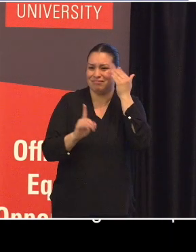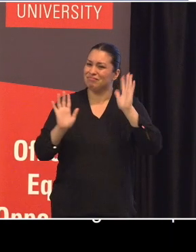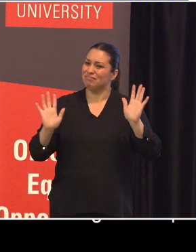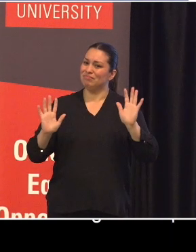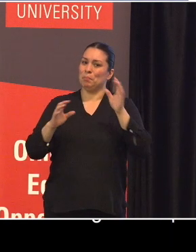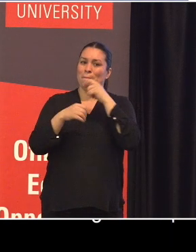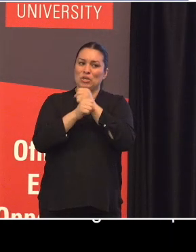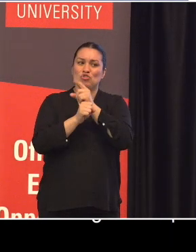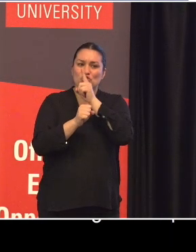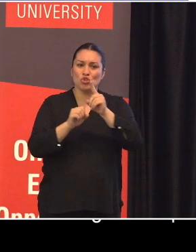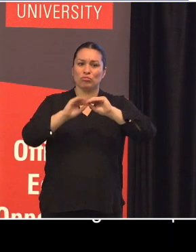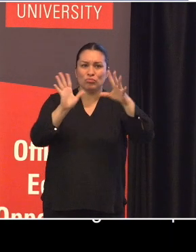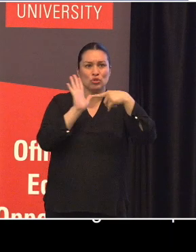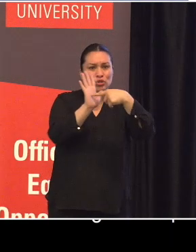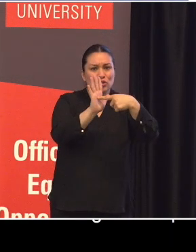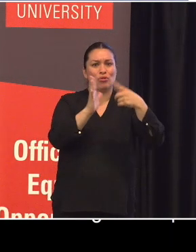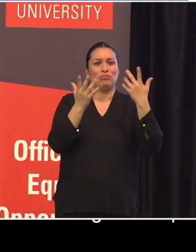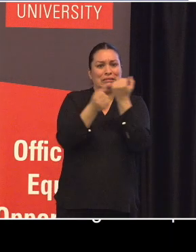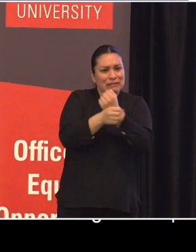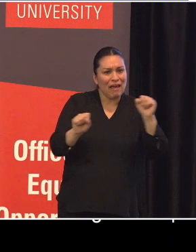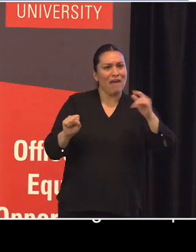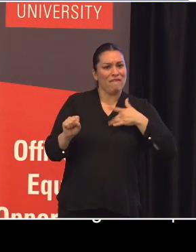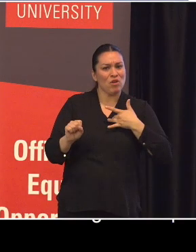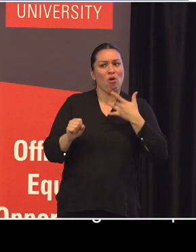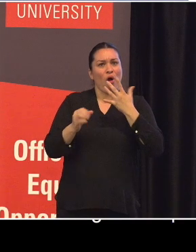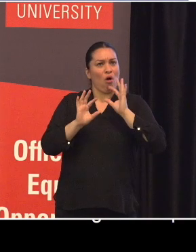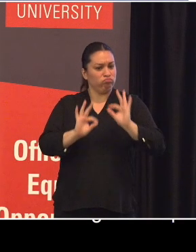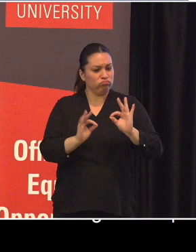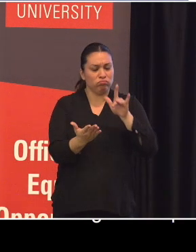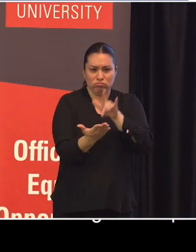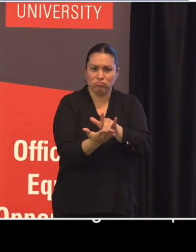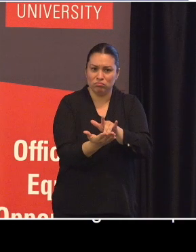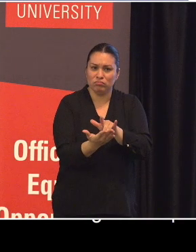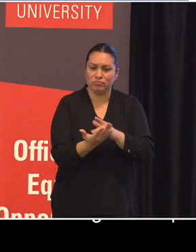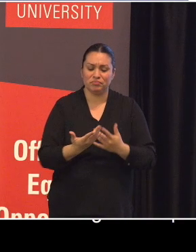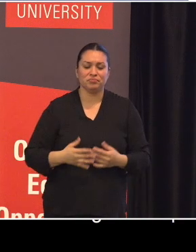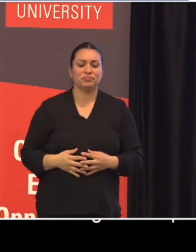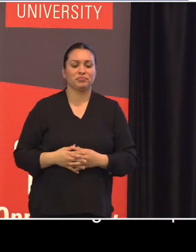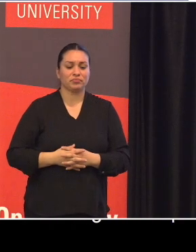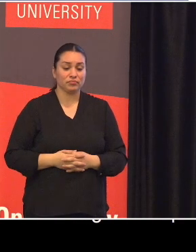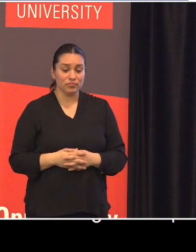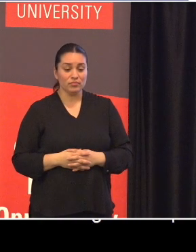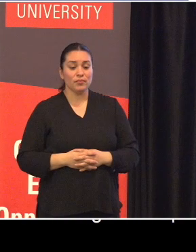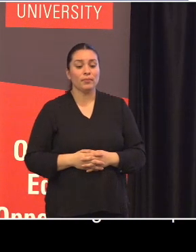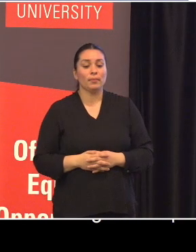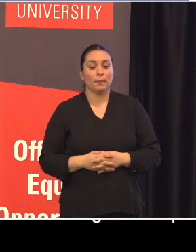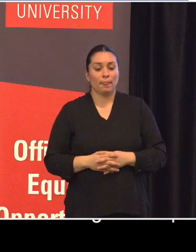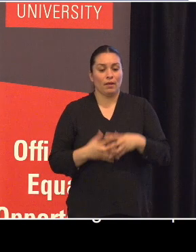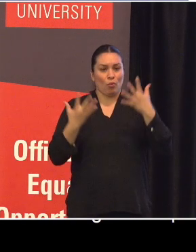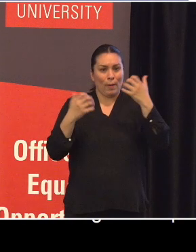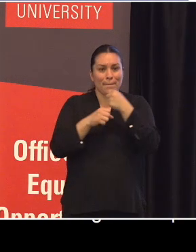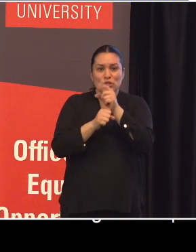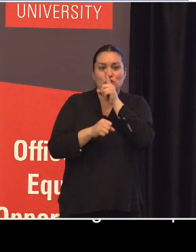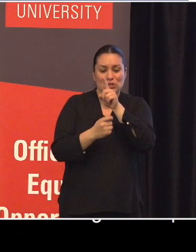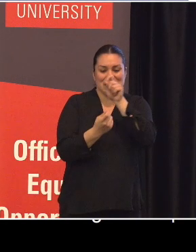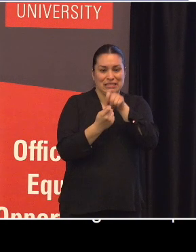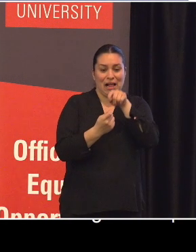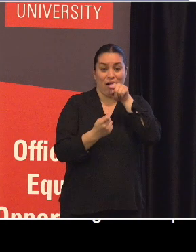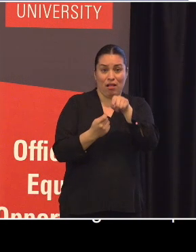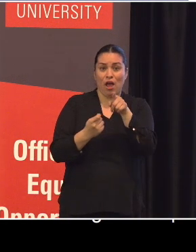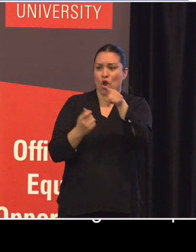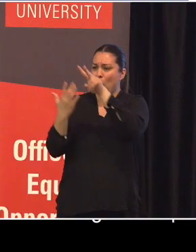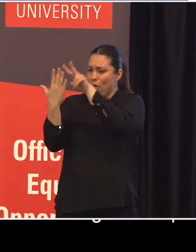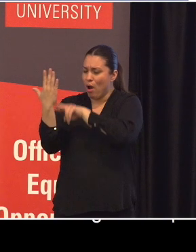who uses reading software, or anyone else would have that same experience,